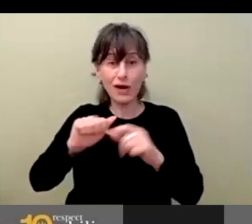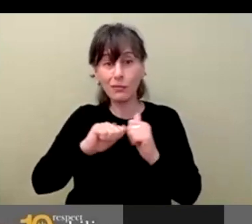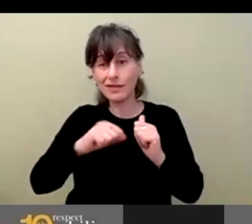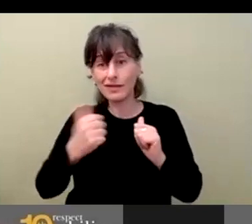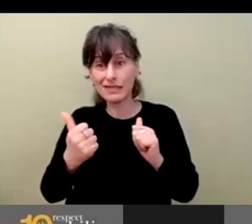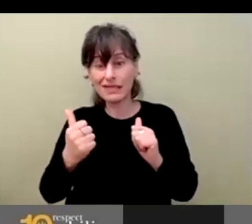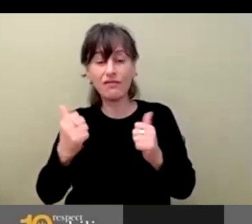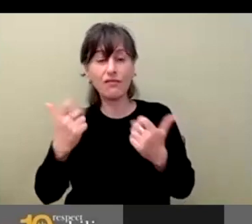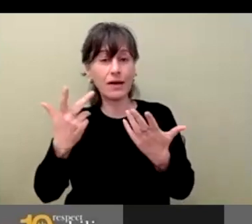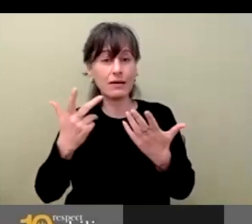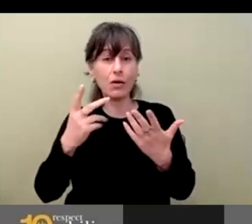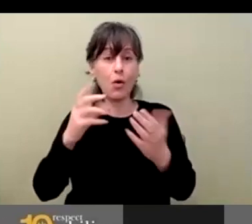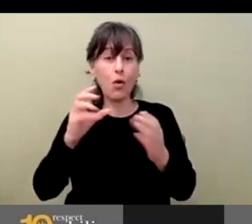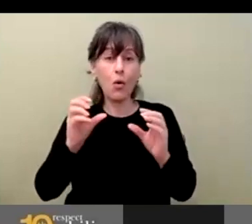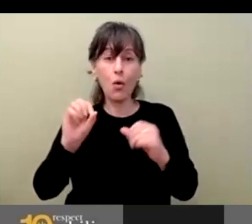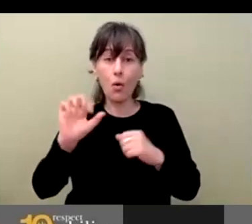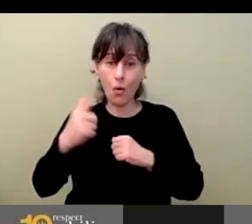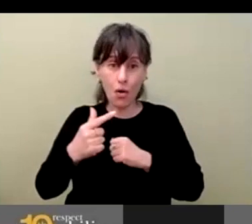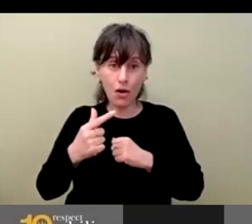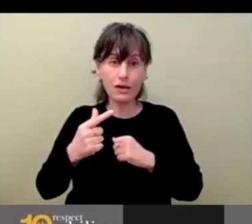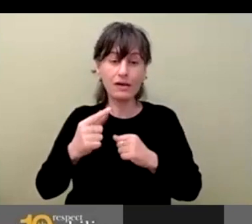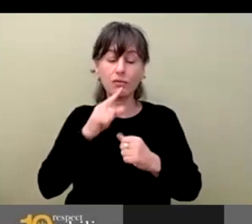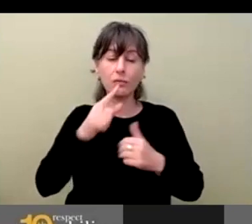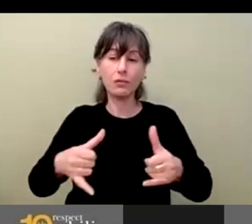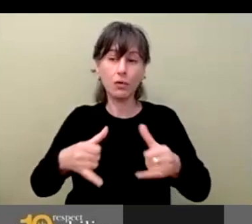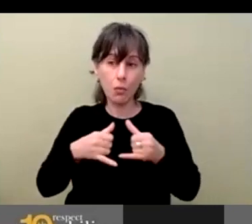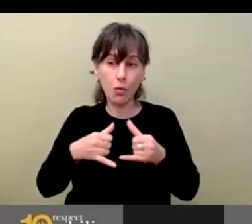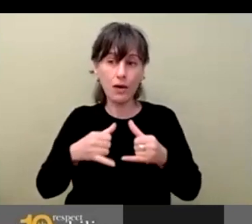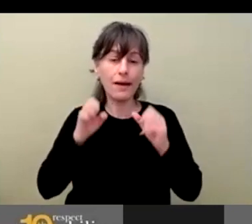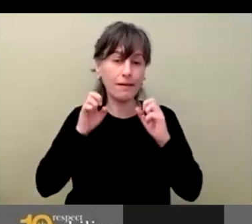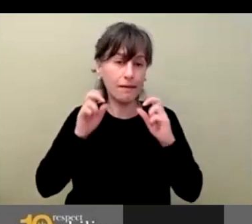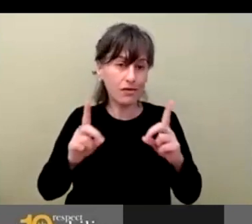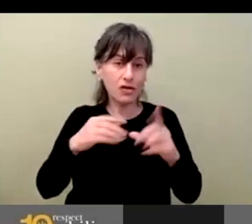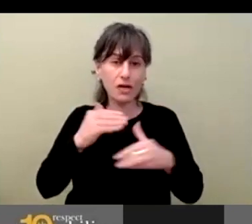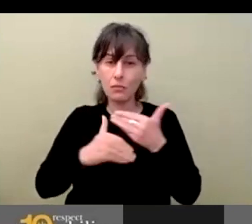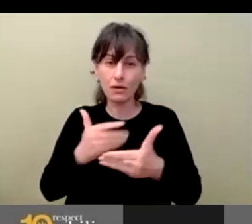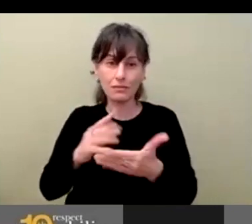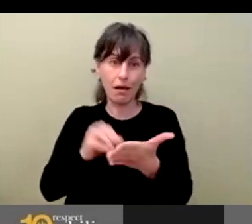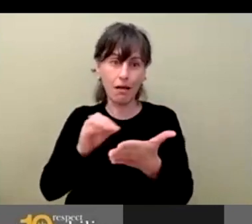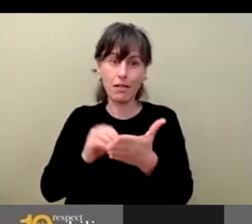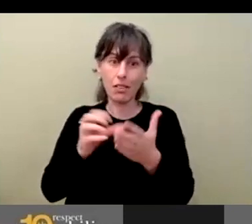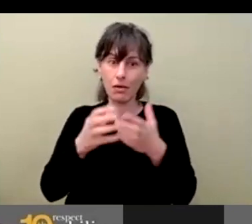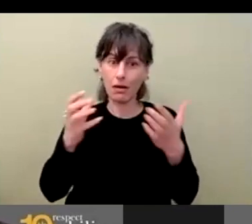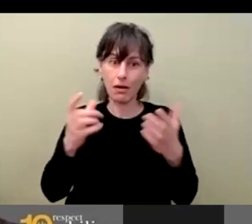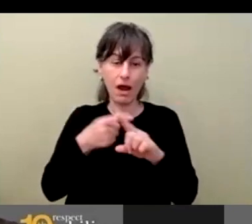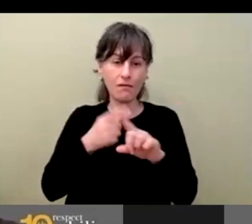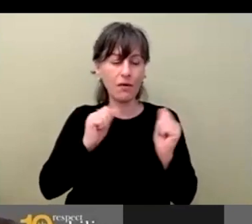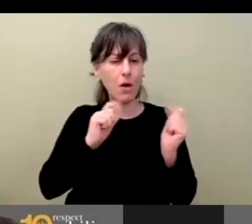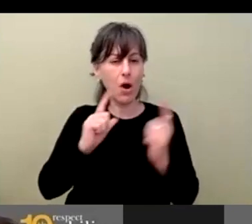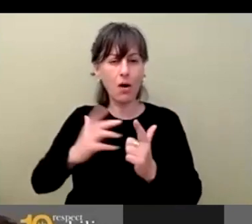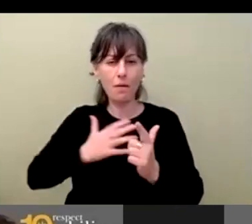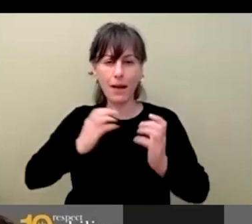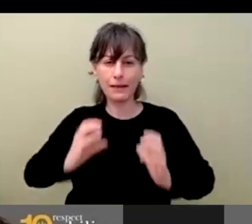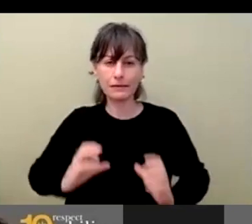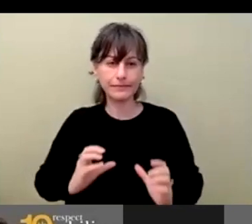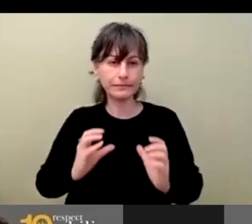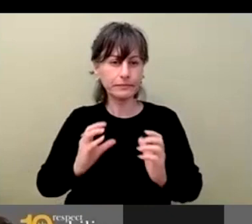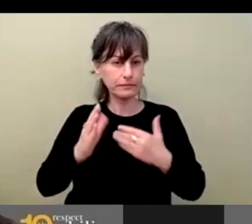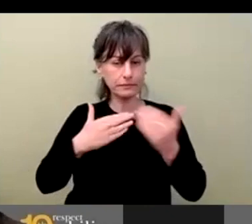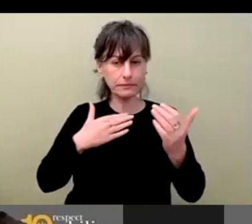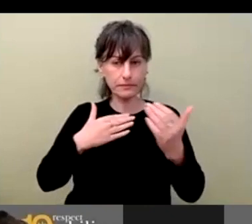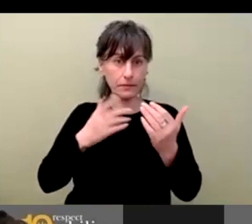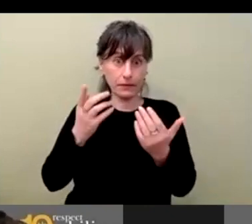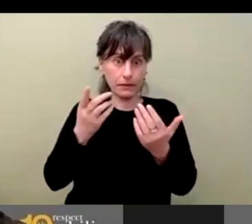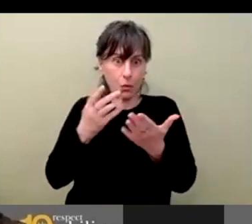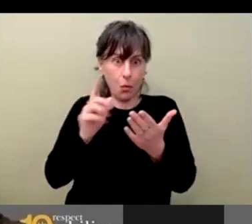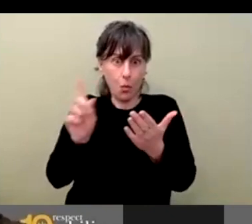really rewarding and also a very educating process. I learn a lot from all of my clients, whether they, wherever they are on